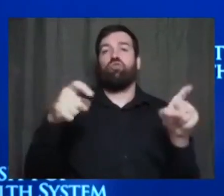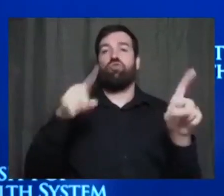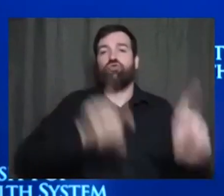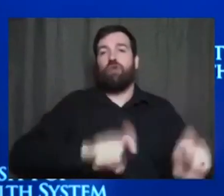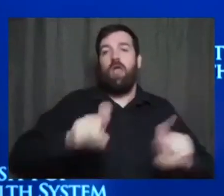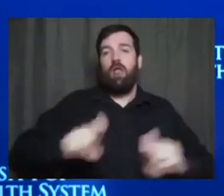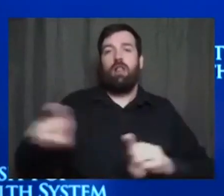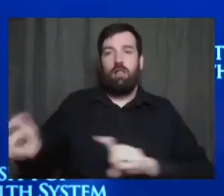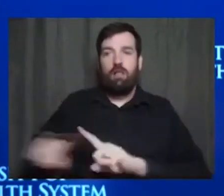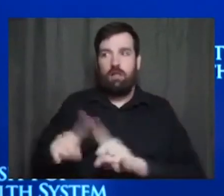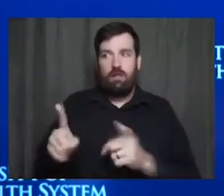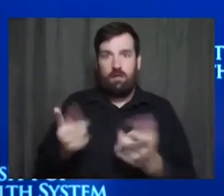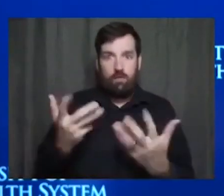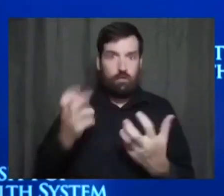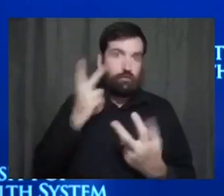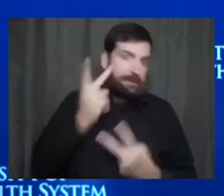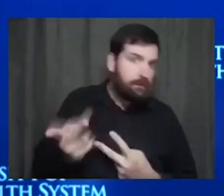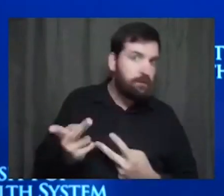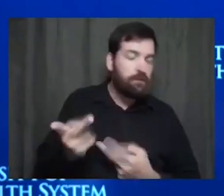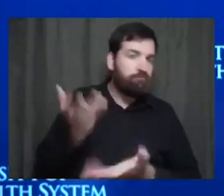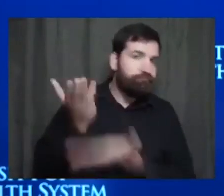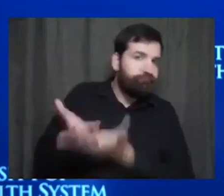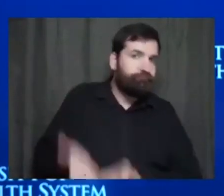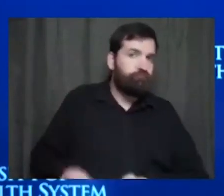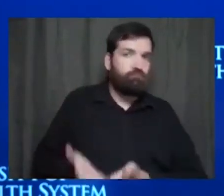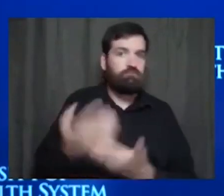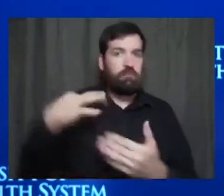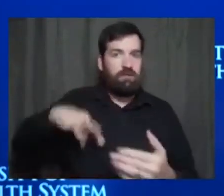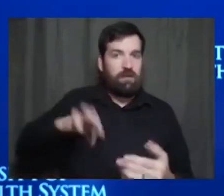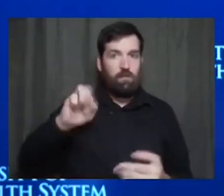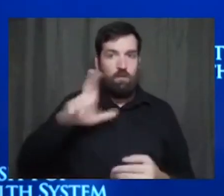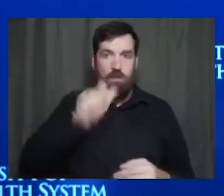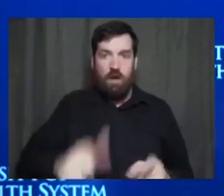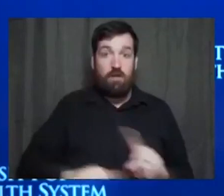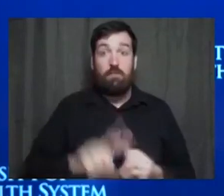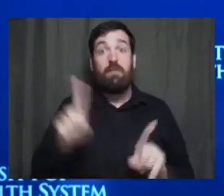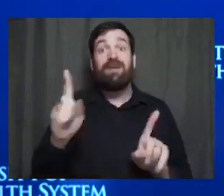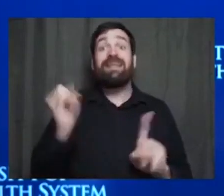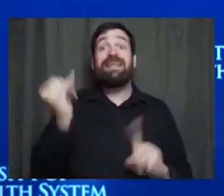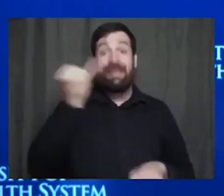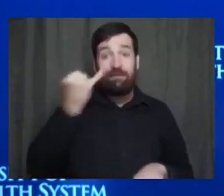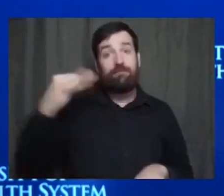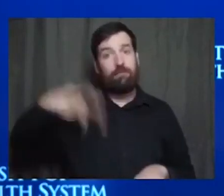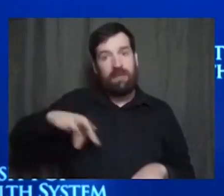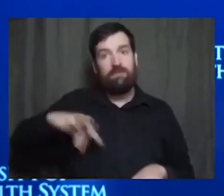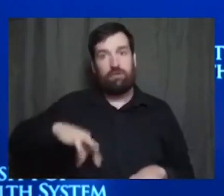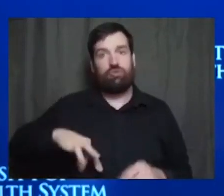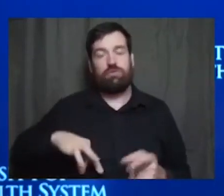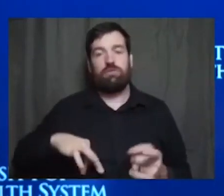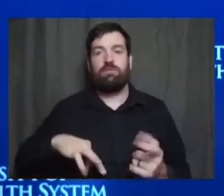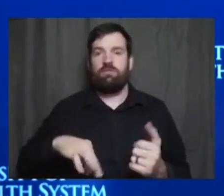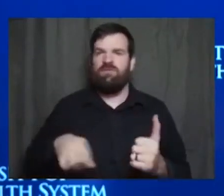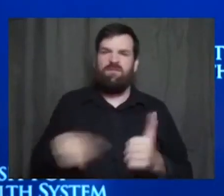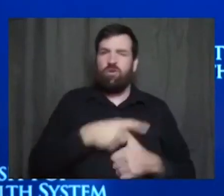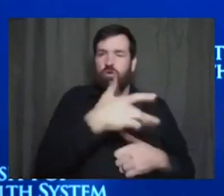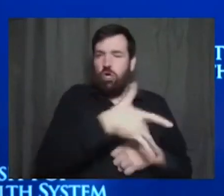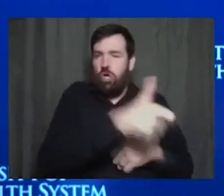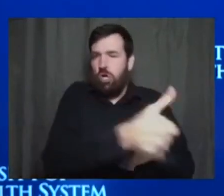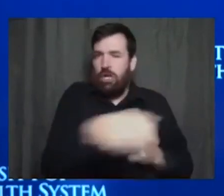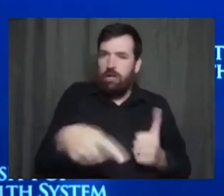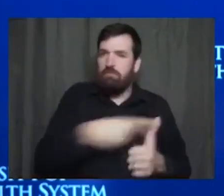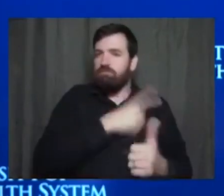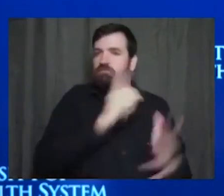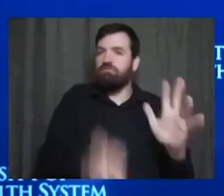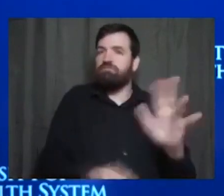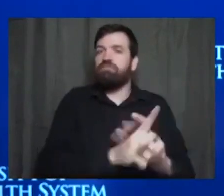is beneficial or not. But if there is any benefit, it's going to be very early in that disease process. But again, right now, we are consistent with the